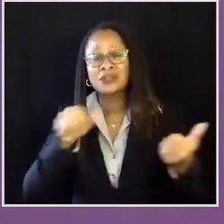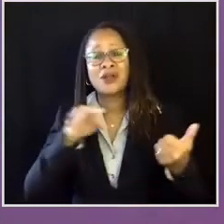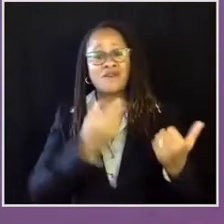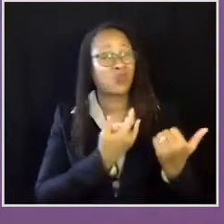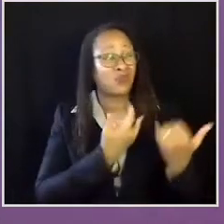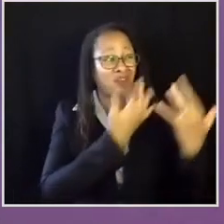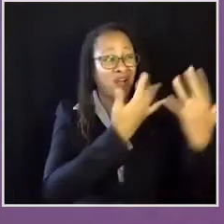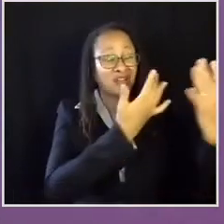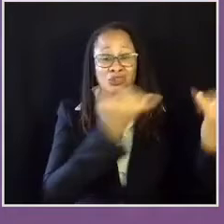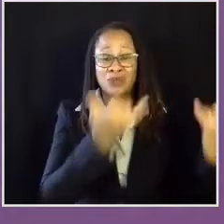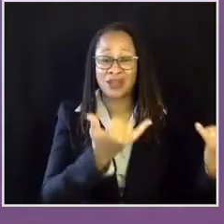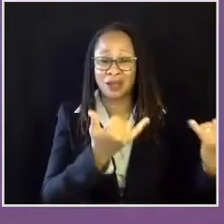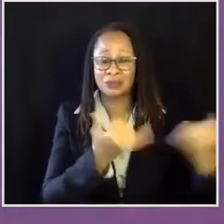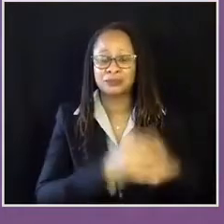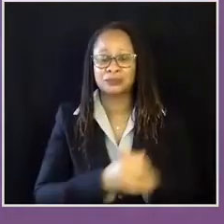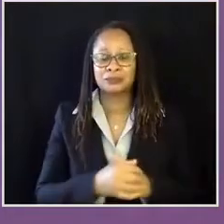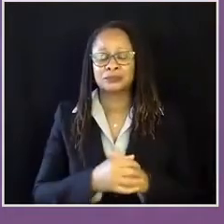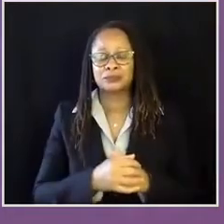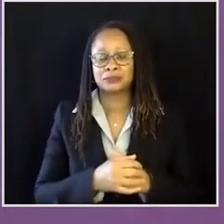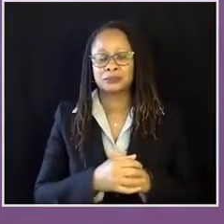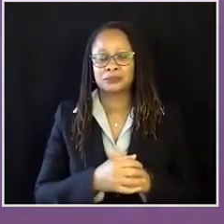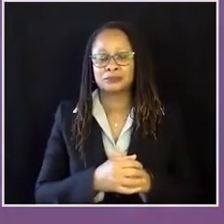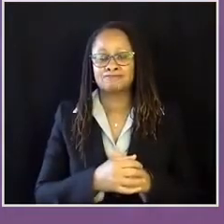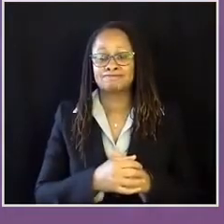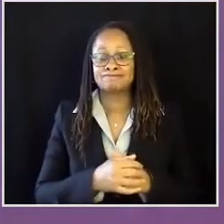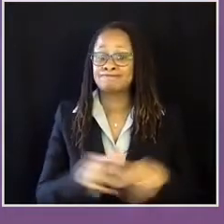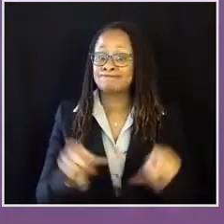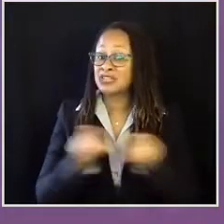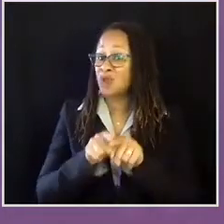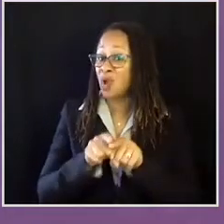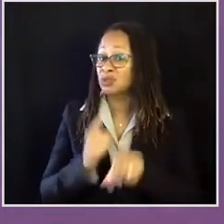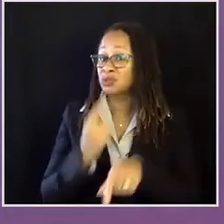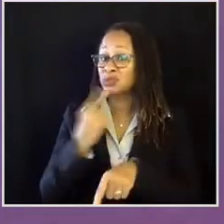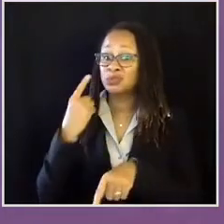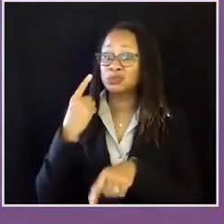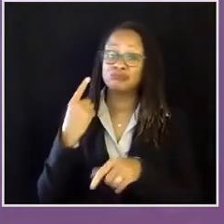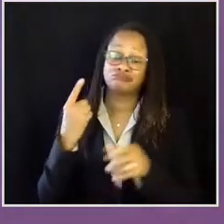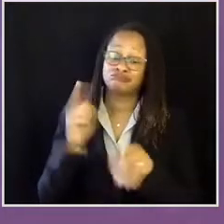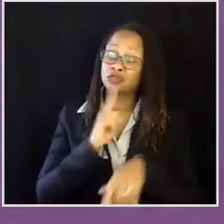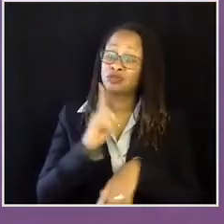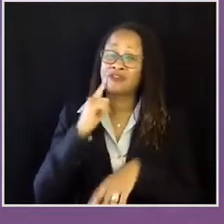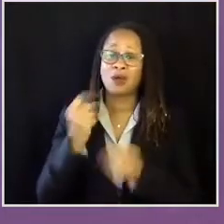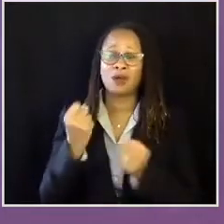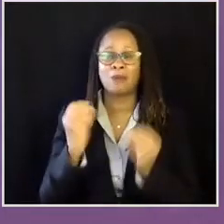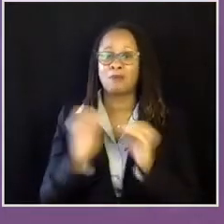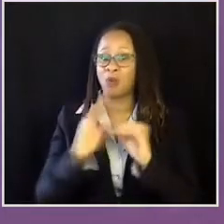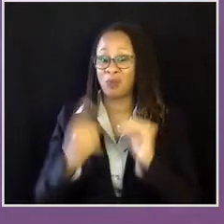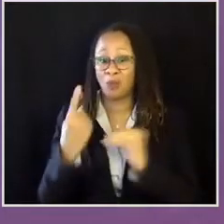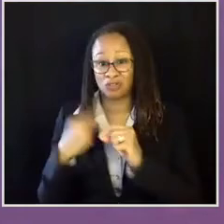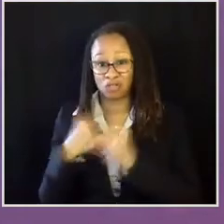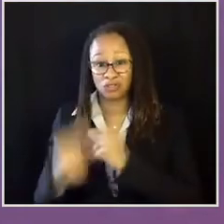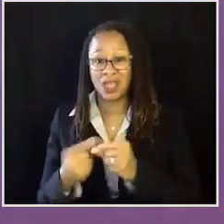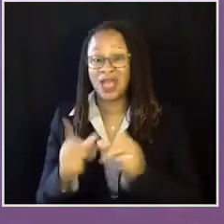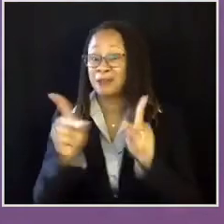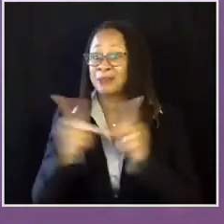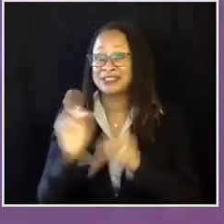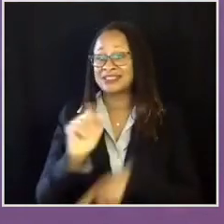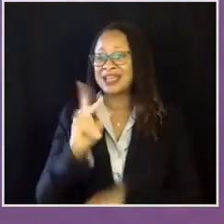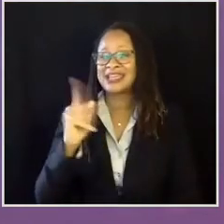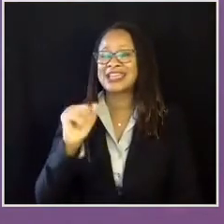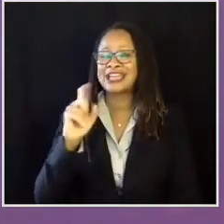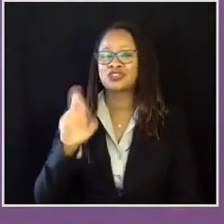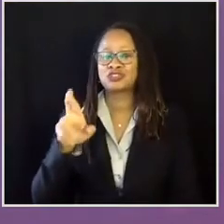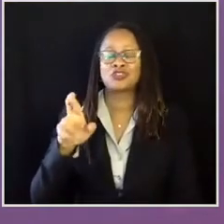now. But it's also been true for a generation or more in places like Cancer Alley in